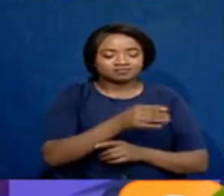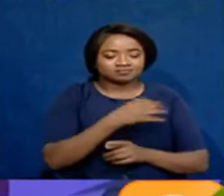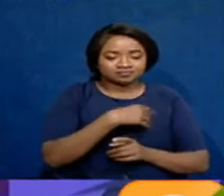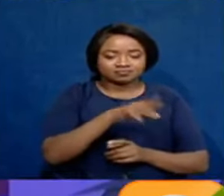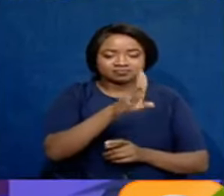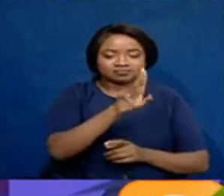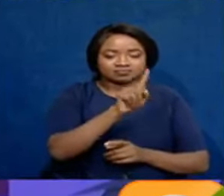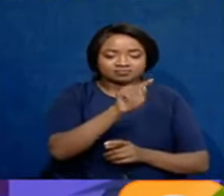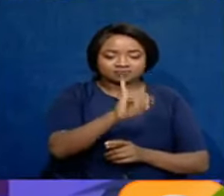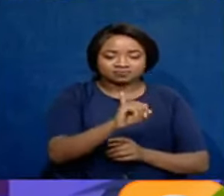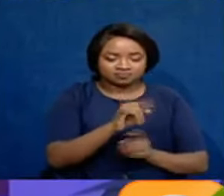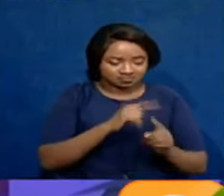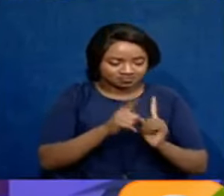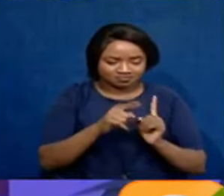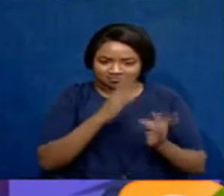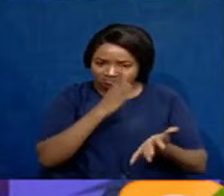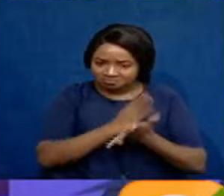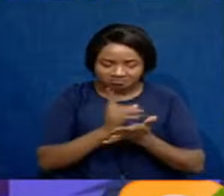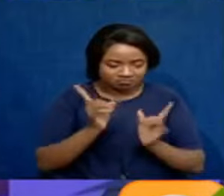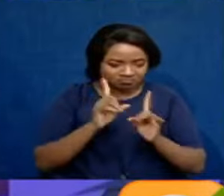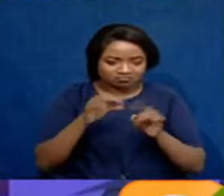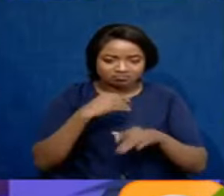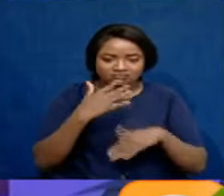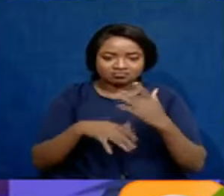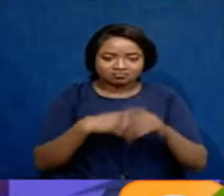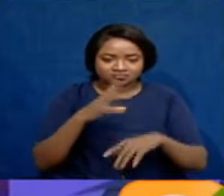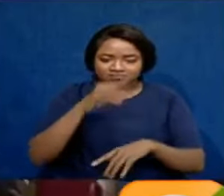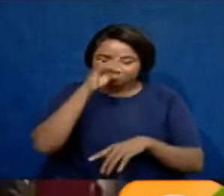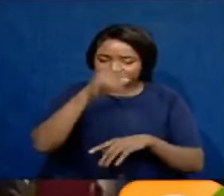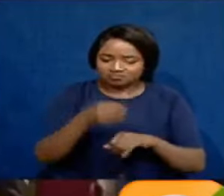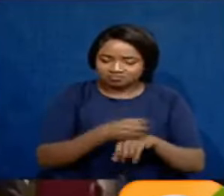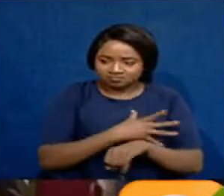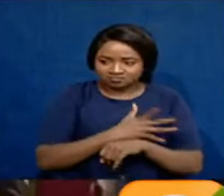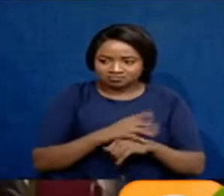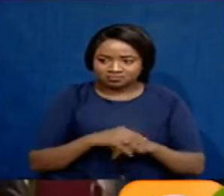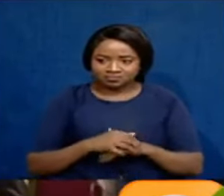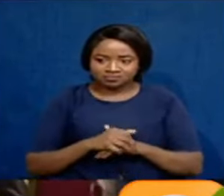misdiagnosis, and why, how does that happen? Thank you. And